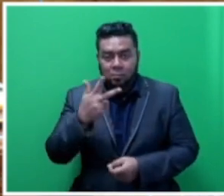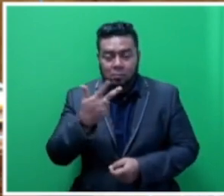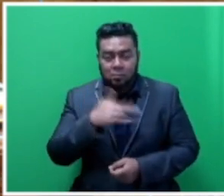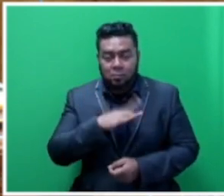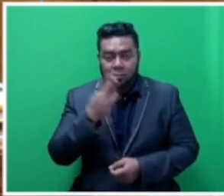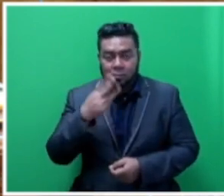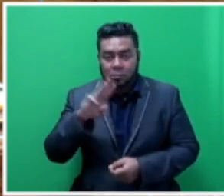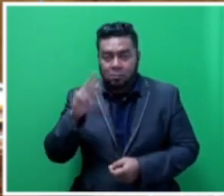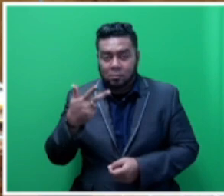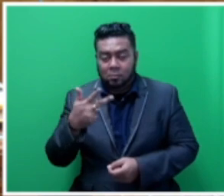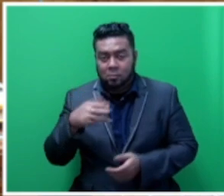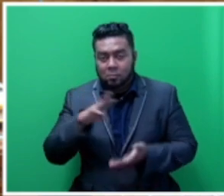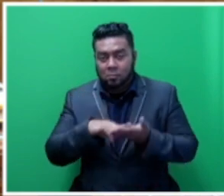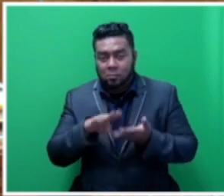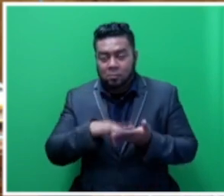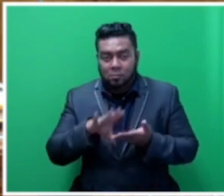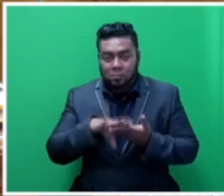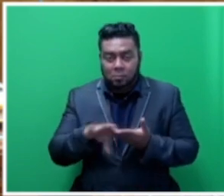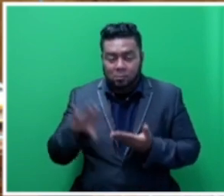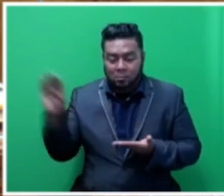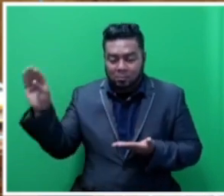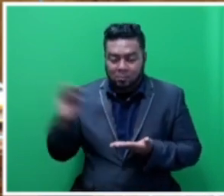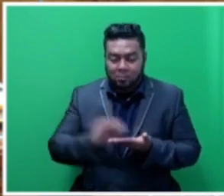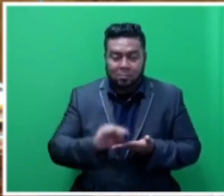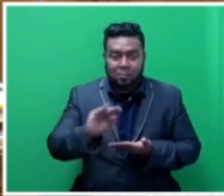$838 million Fijian in grant,